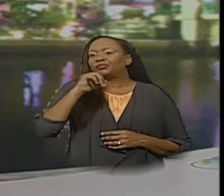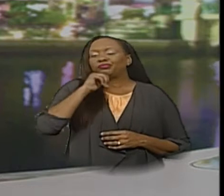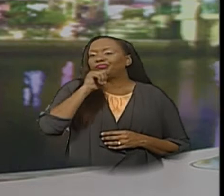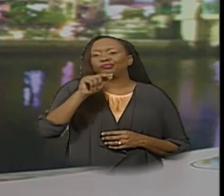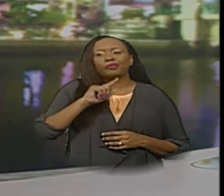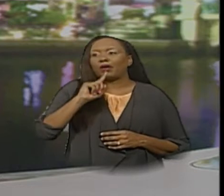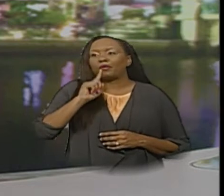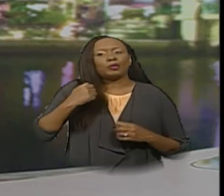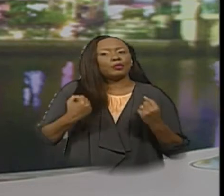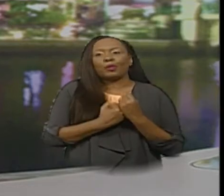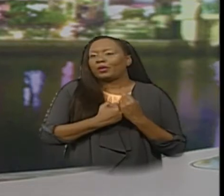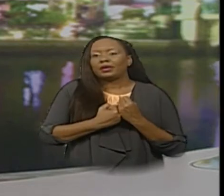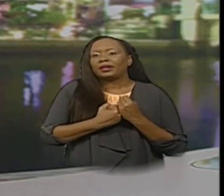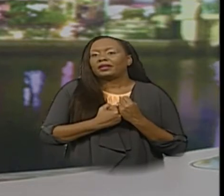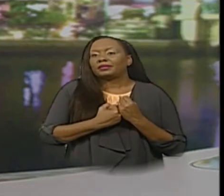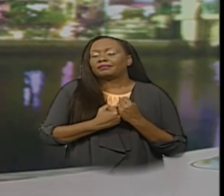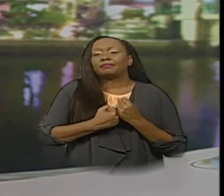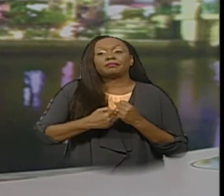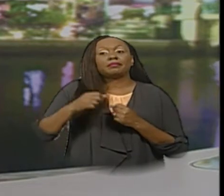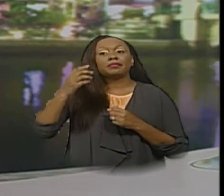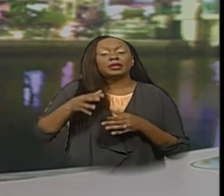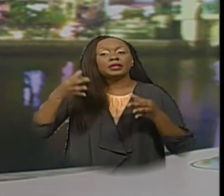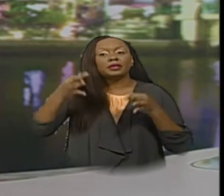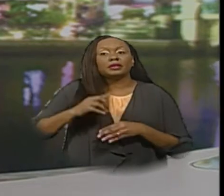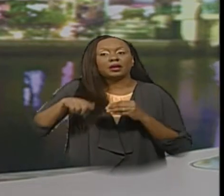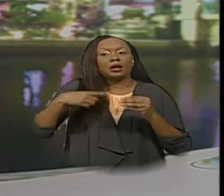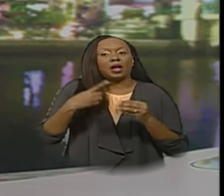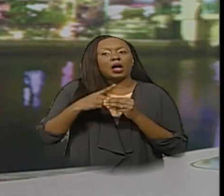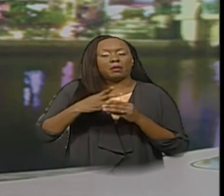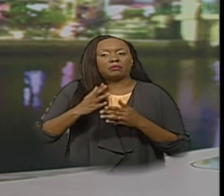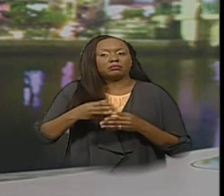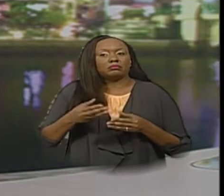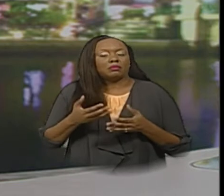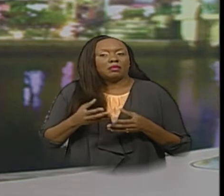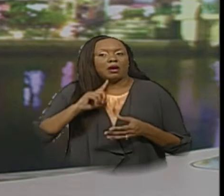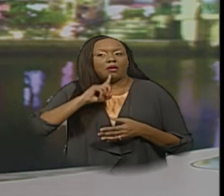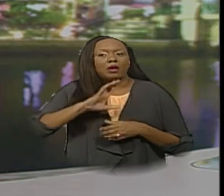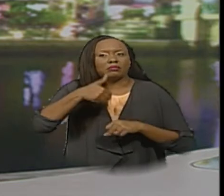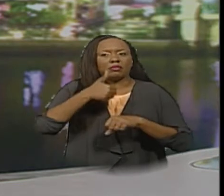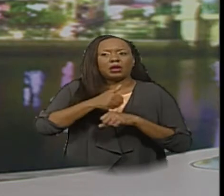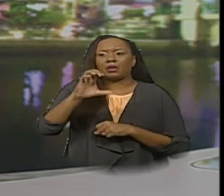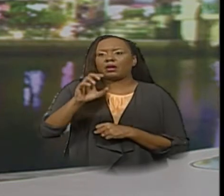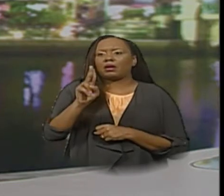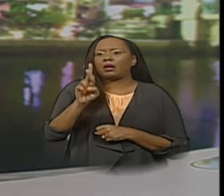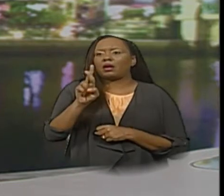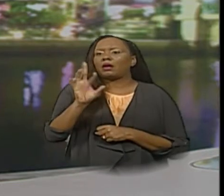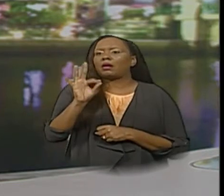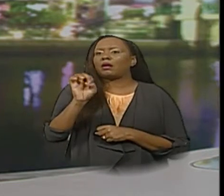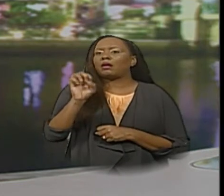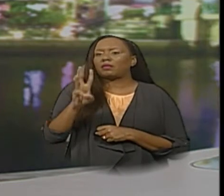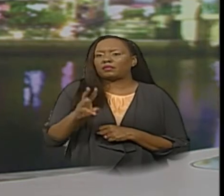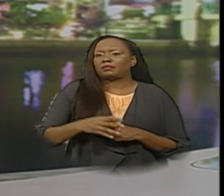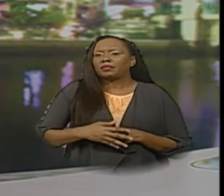legislation, which gives additional powers, including the invoking of curfews, to police. Senator Wilfred Abrams says, in all